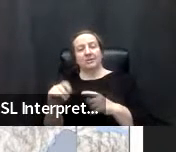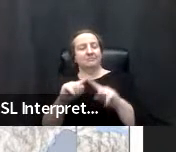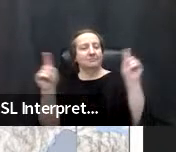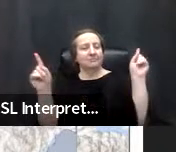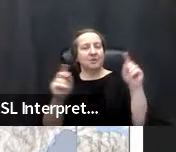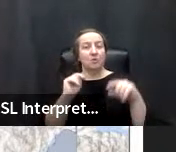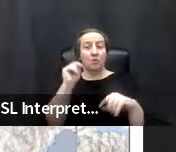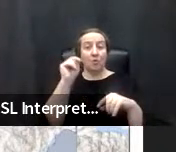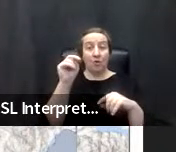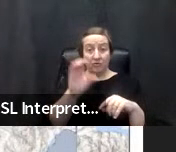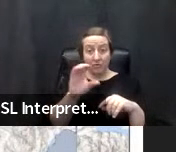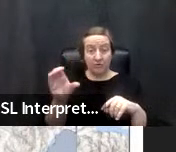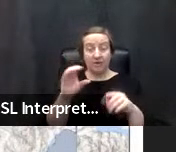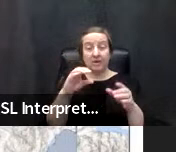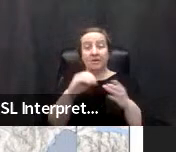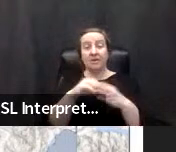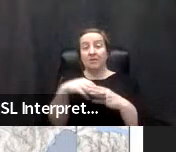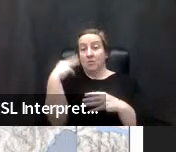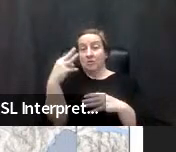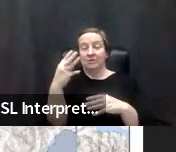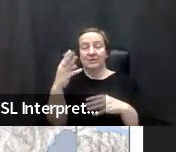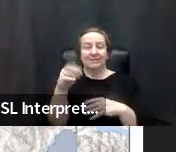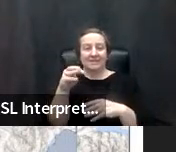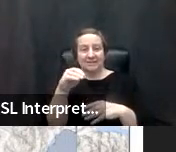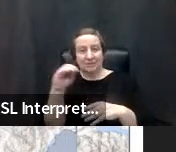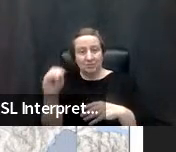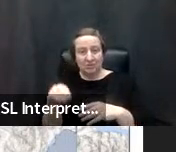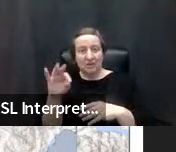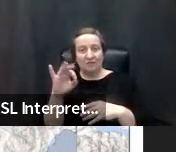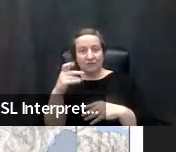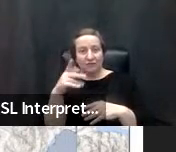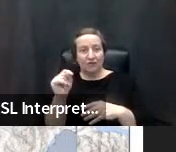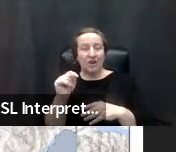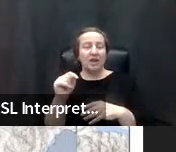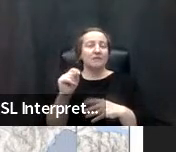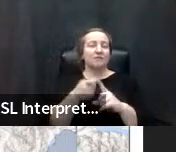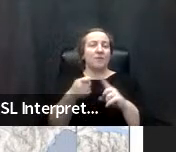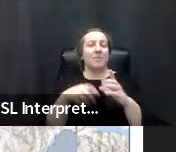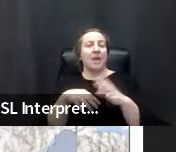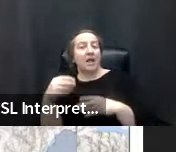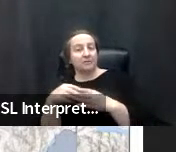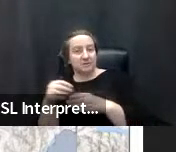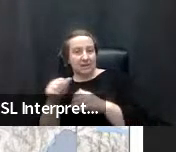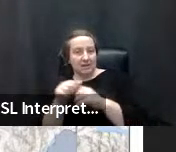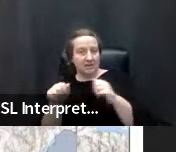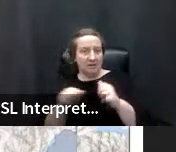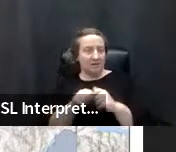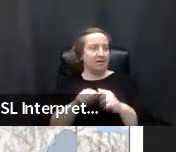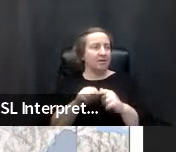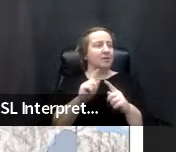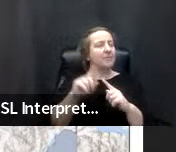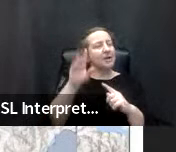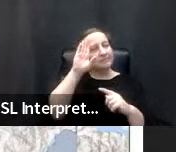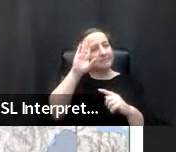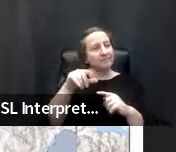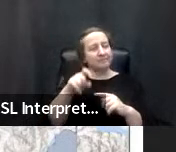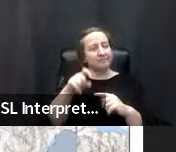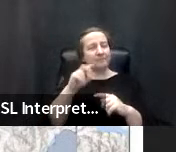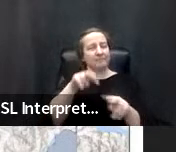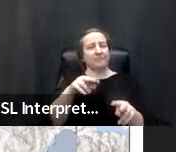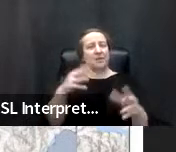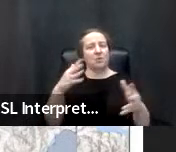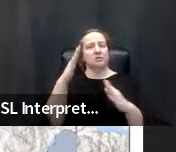in Washington is 60% of the freight trips are coming kind of from outside the area. But of note, look at which those kind of top